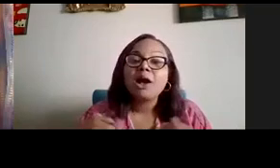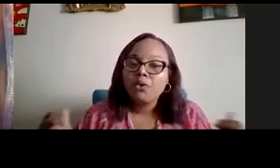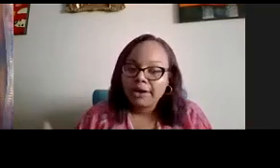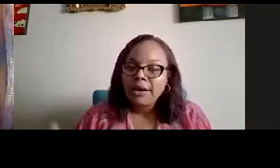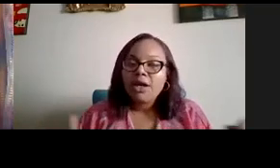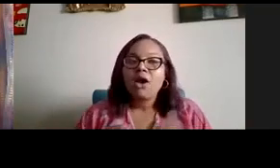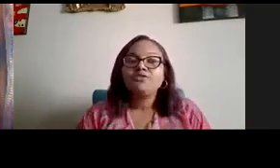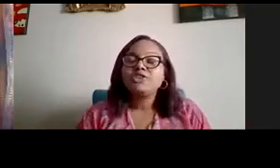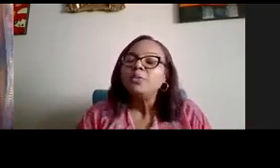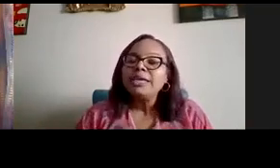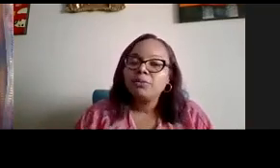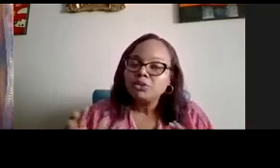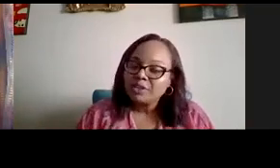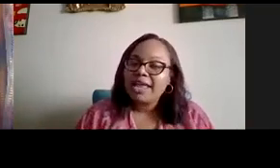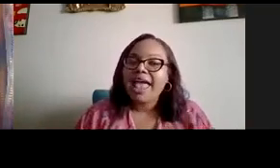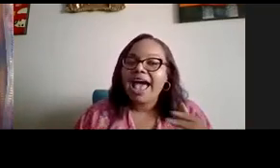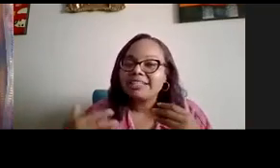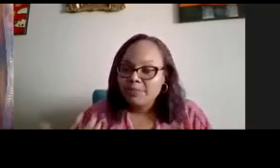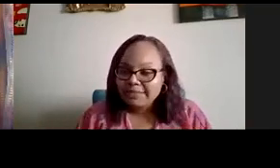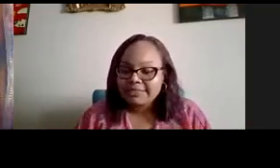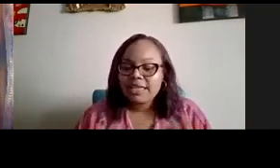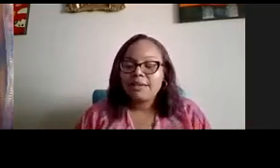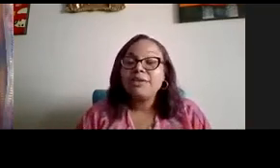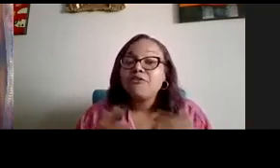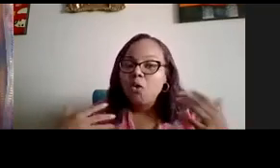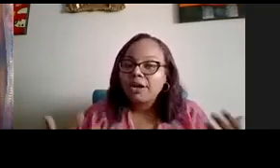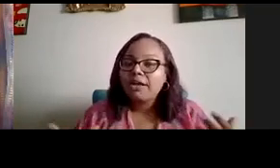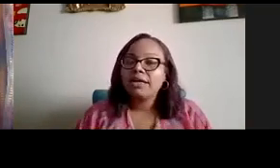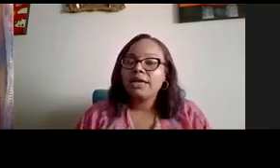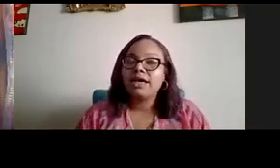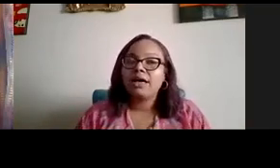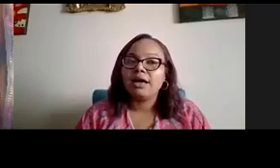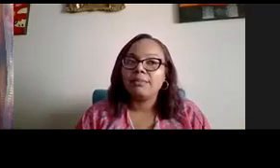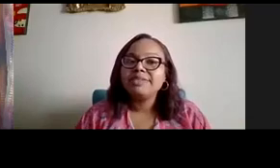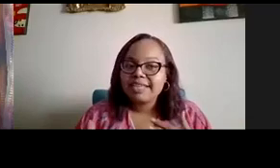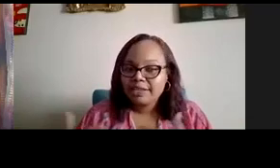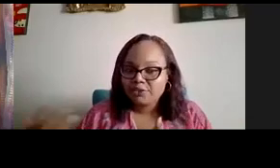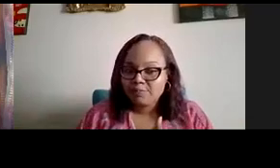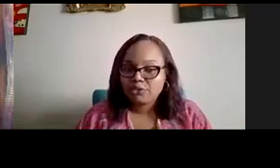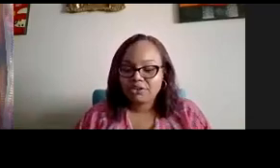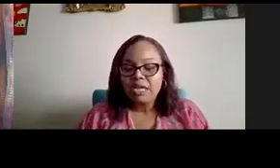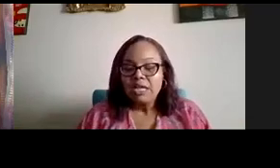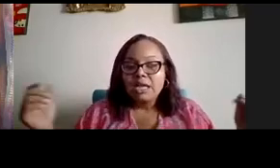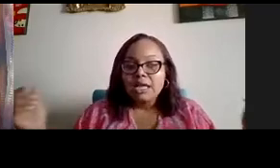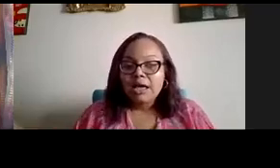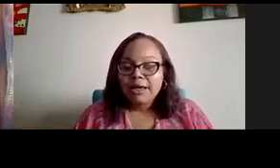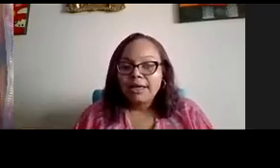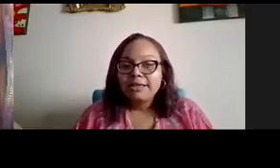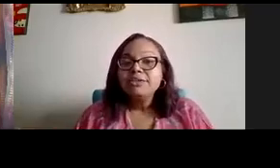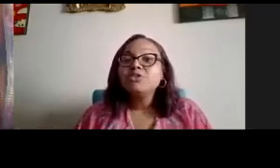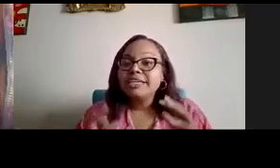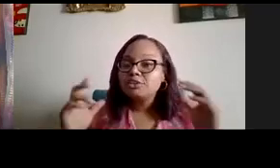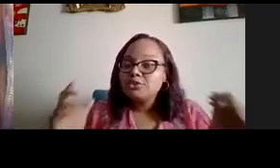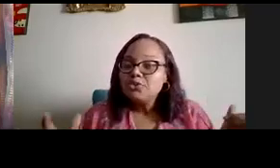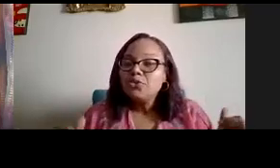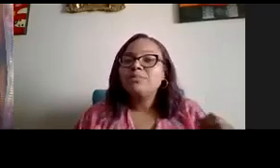be aware of some important aspects before presenting your poster.